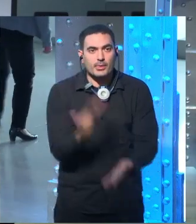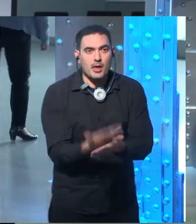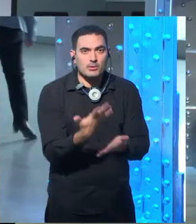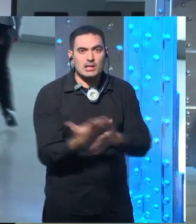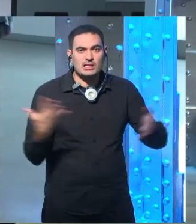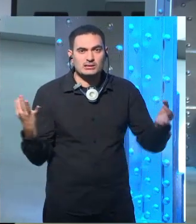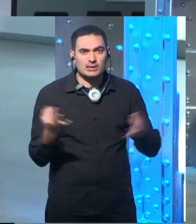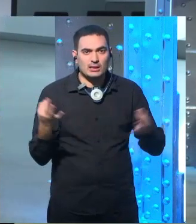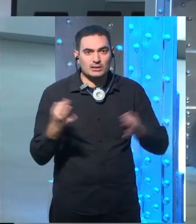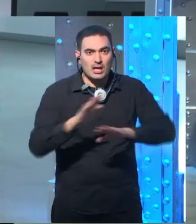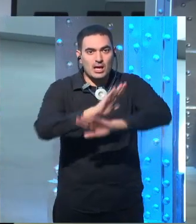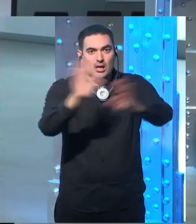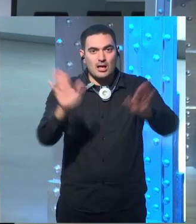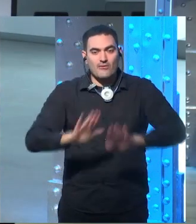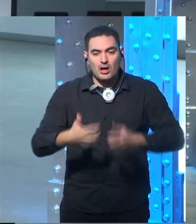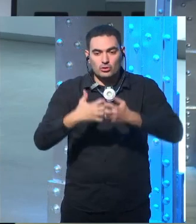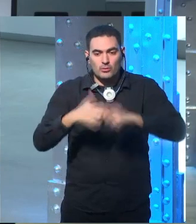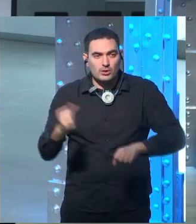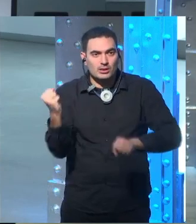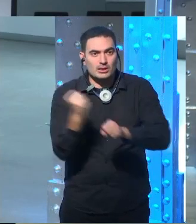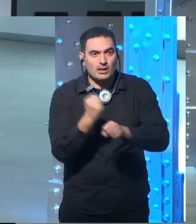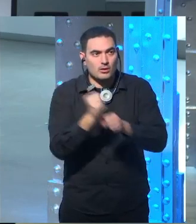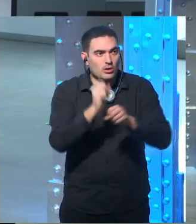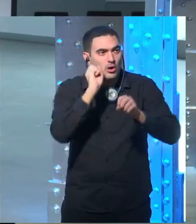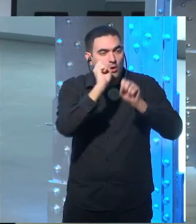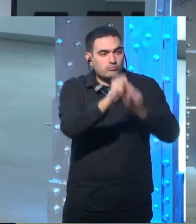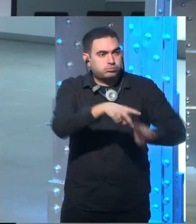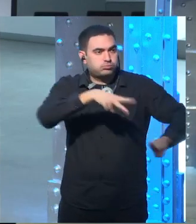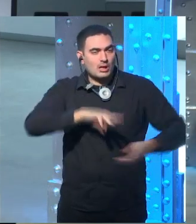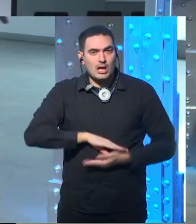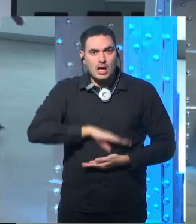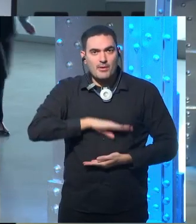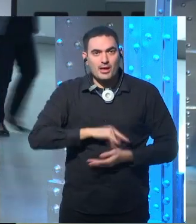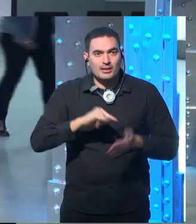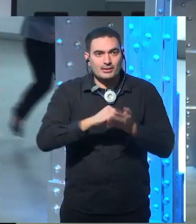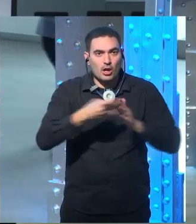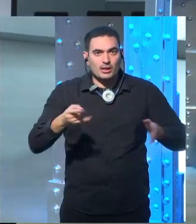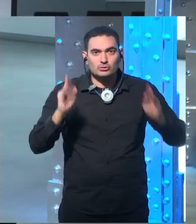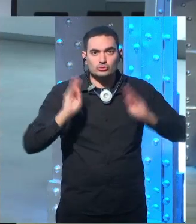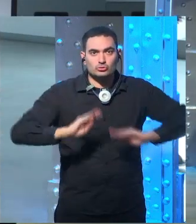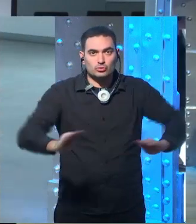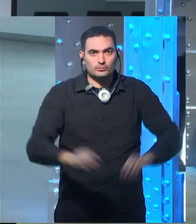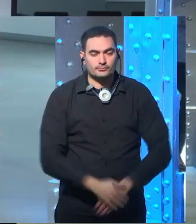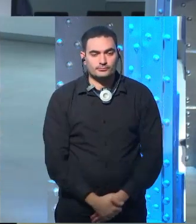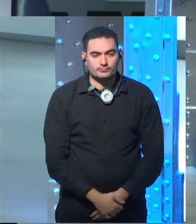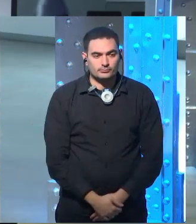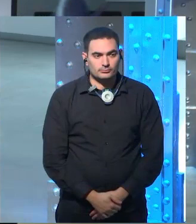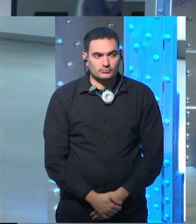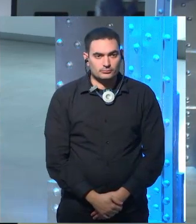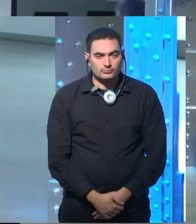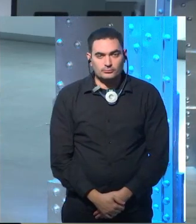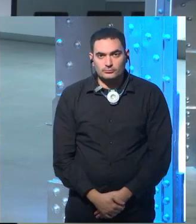of automating work from a technological capabilities point of view. And as most of you will know, that is only